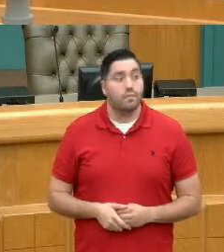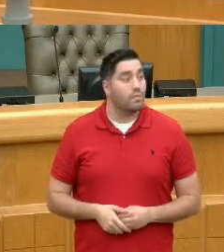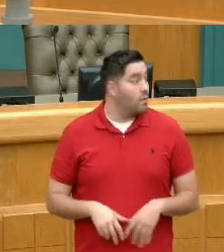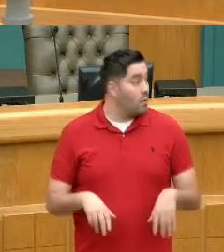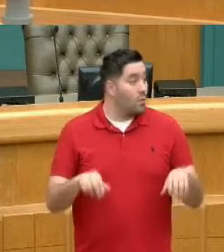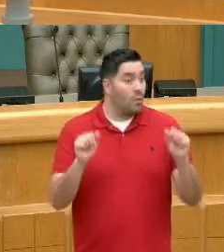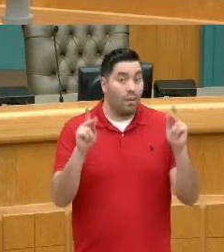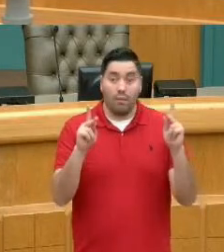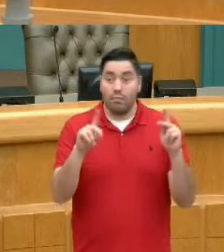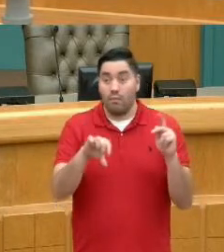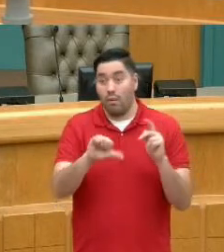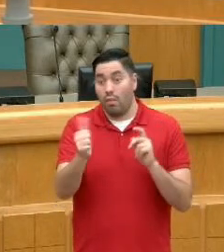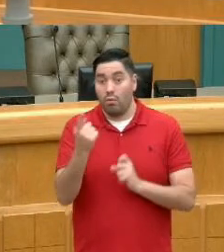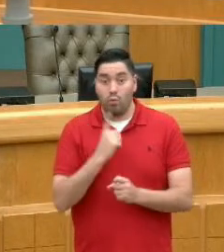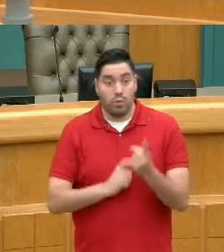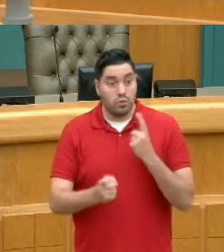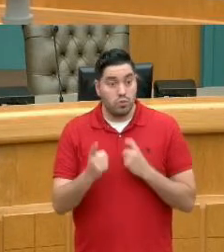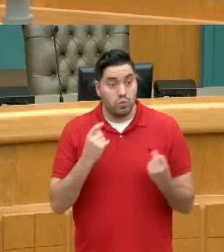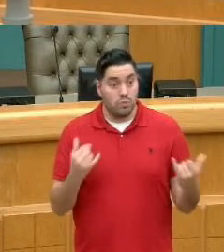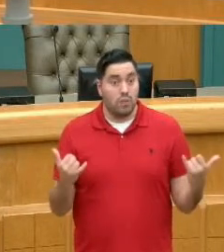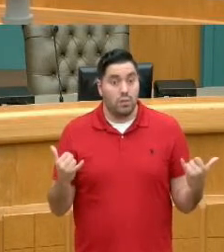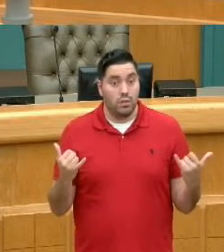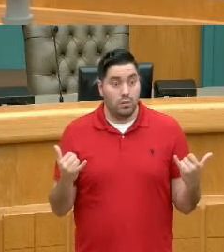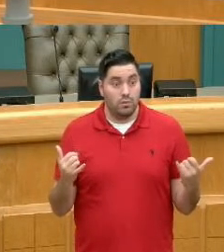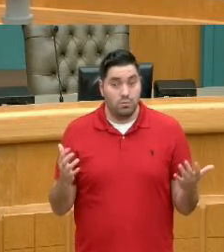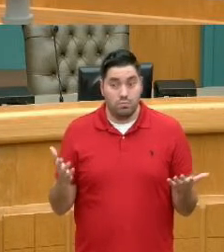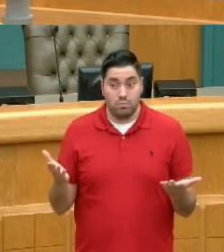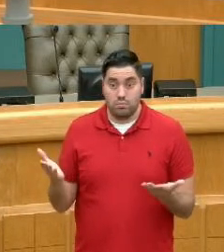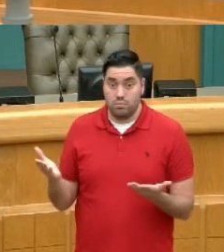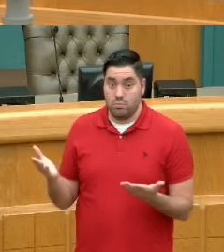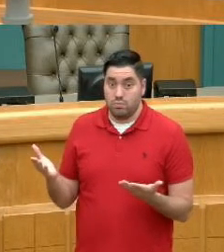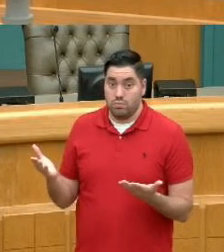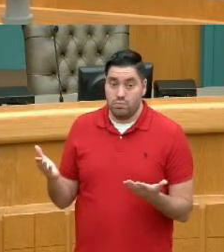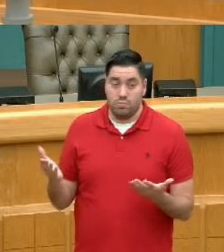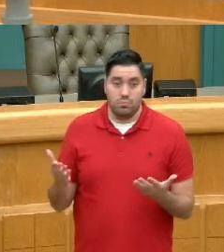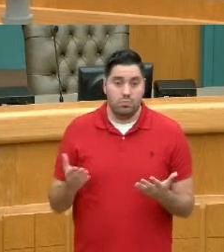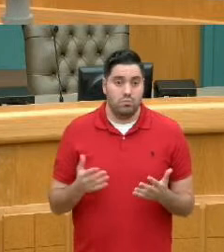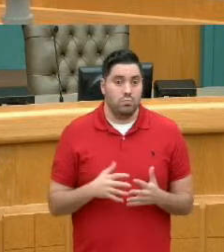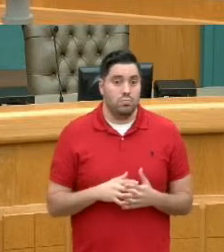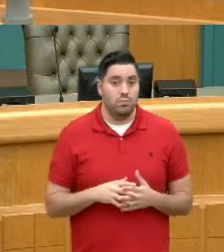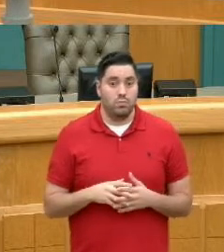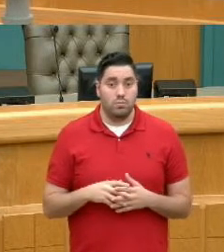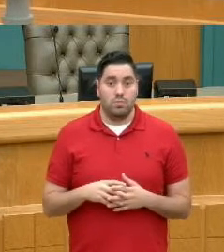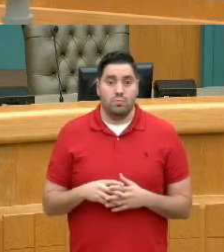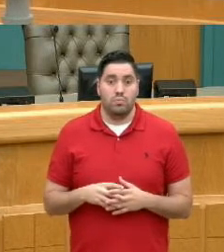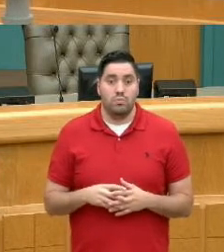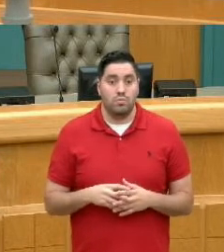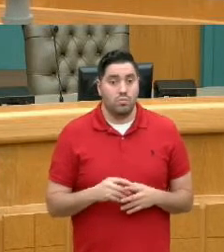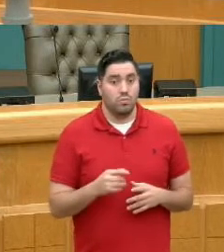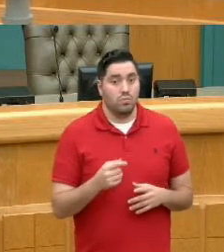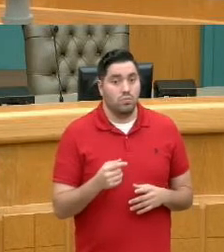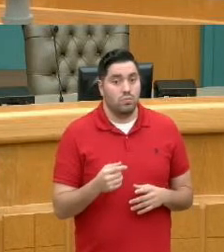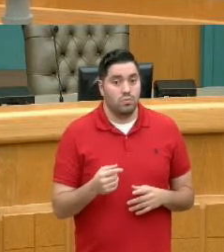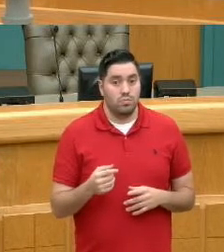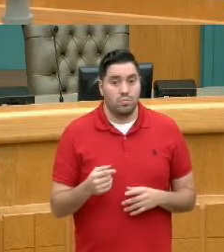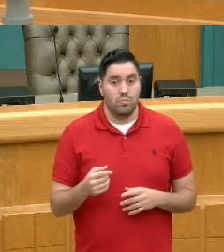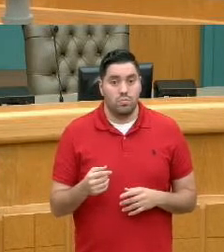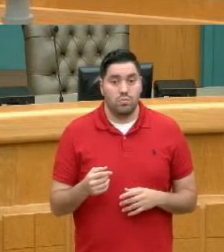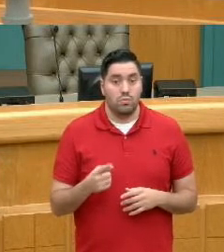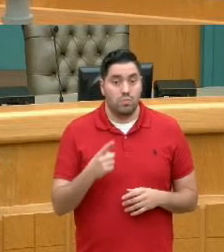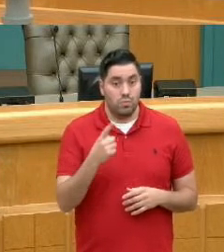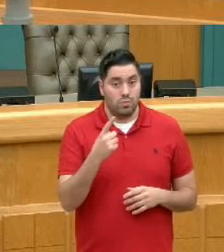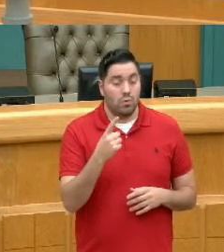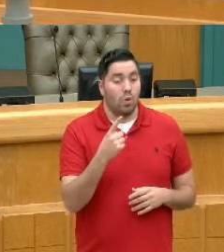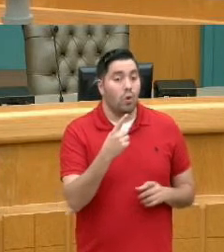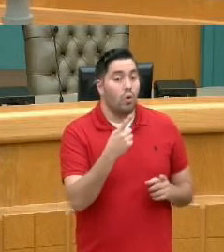Okay, great. Do we have any other questions for today? One. One for Annette? No, for you. For me? One. Okay, on the side?